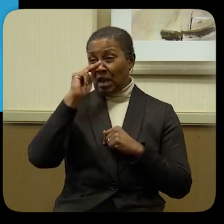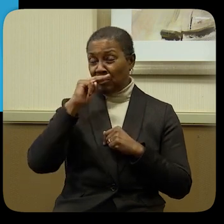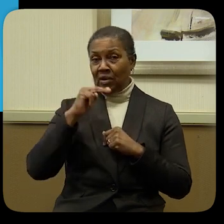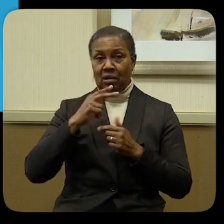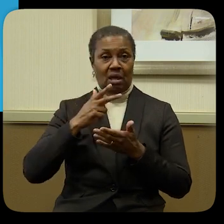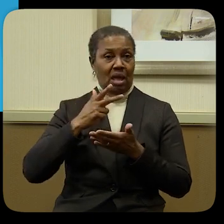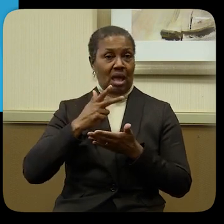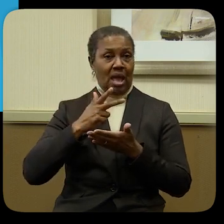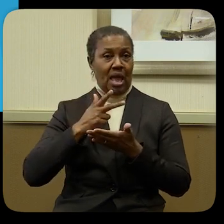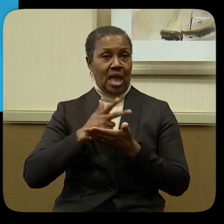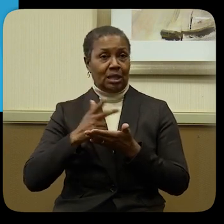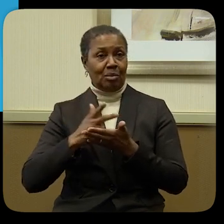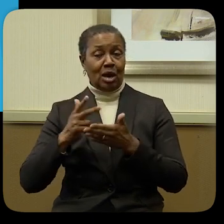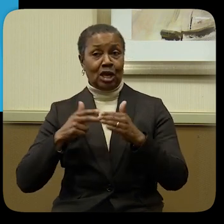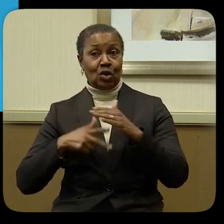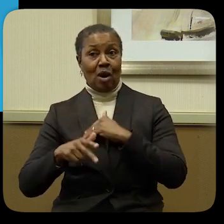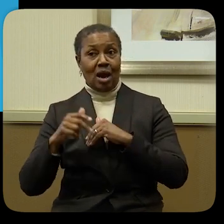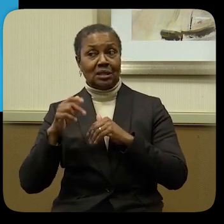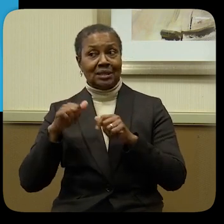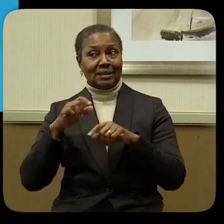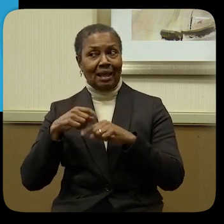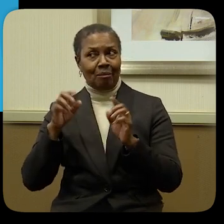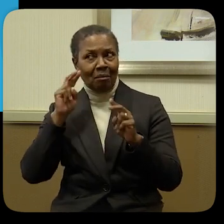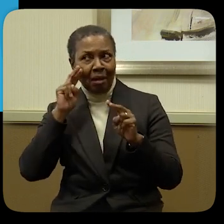garage, look at the bathroom next time you're there.